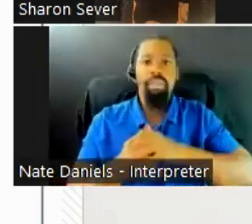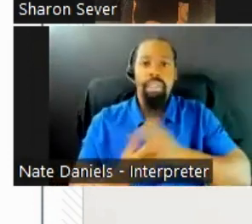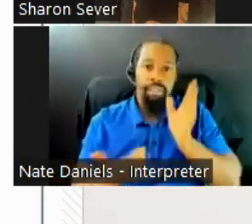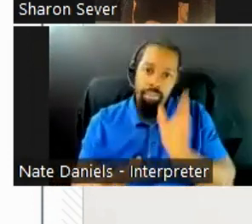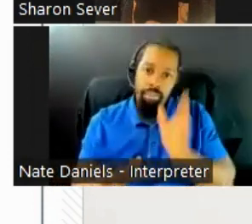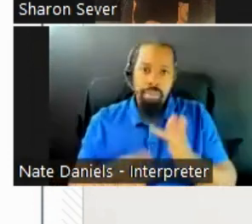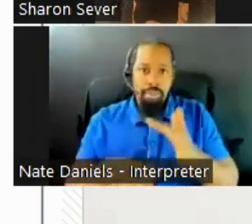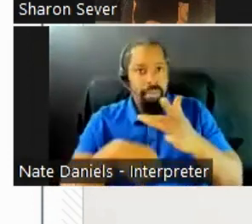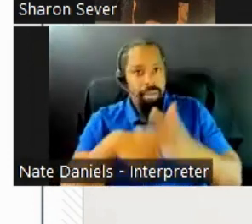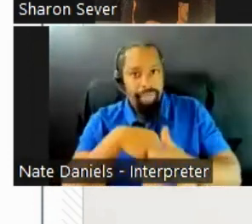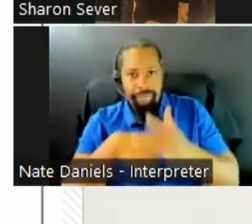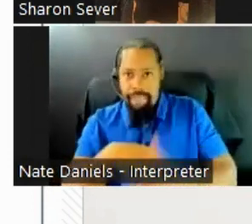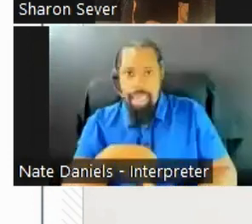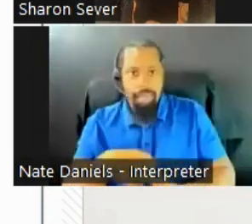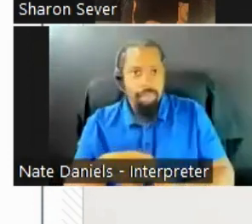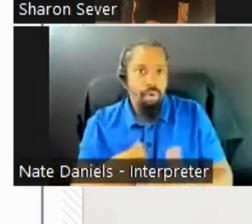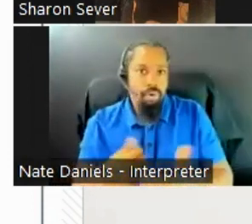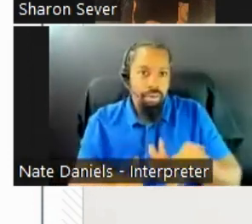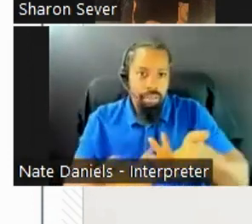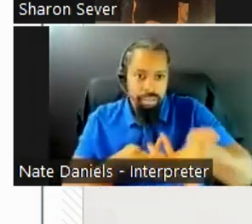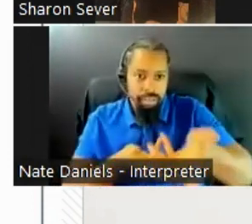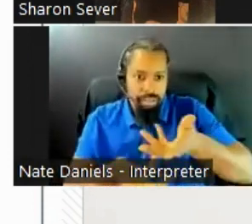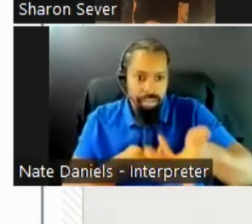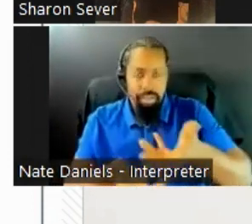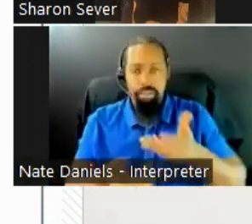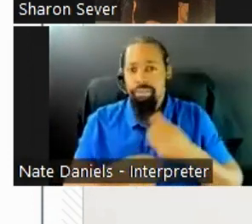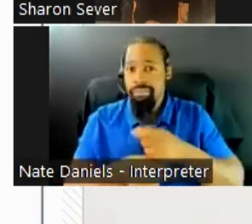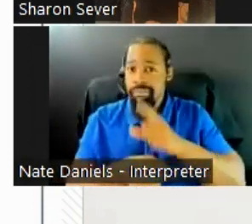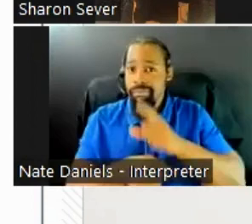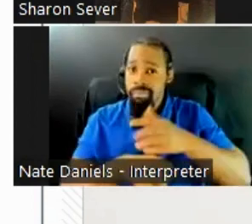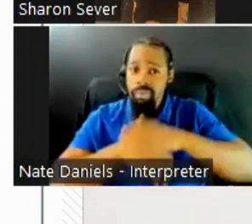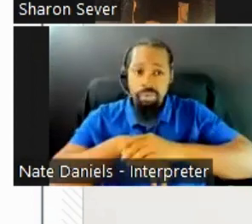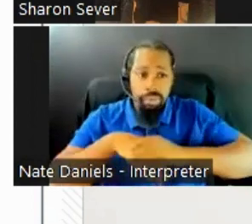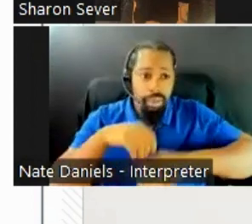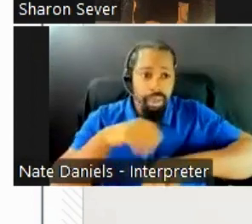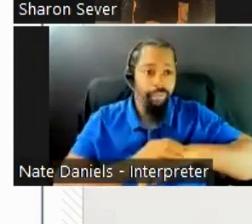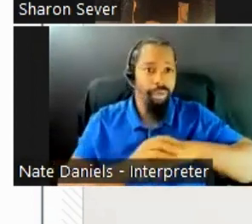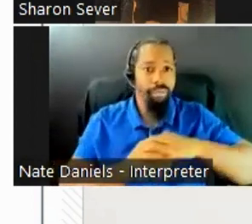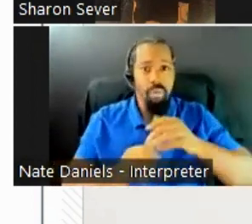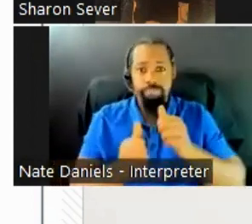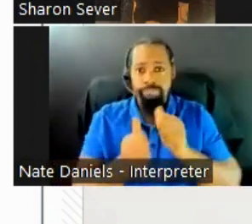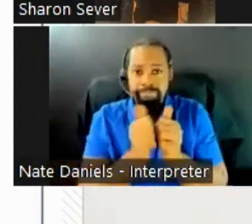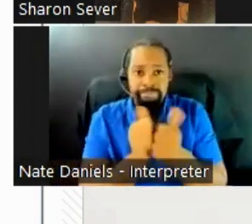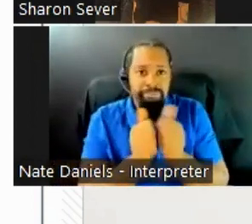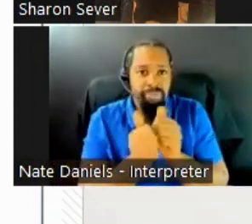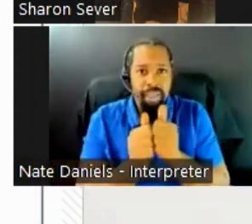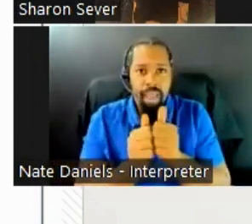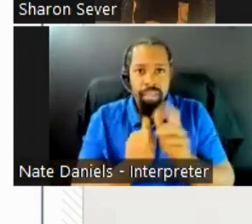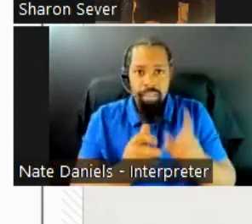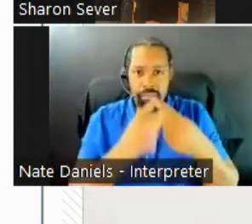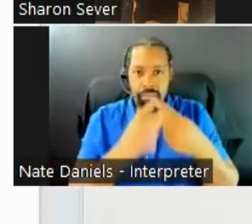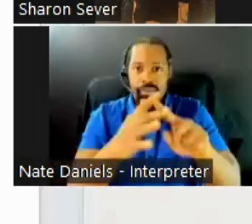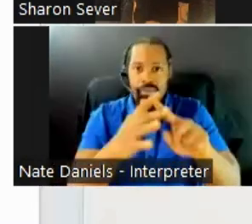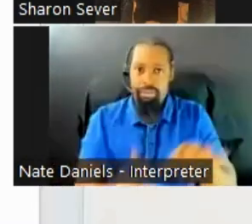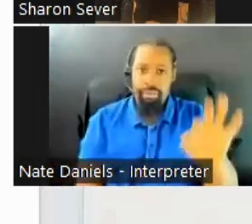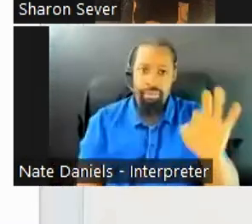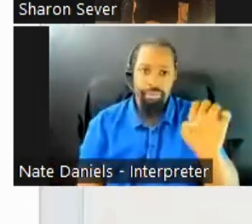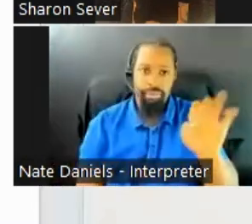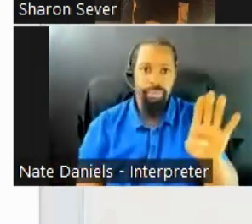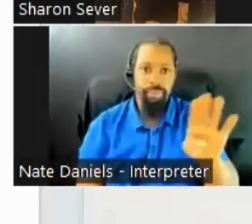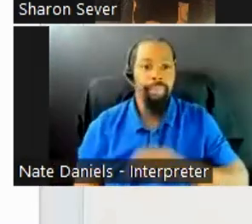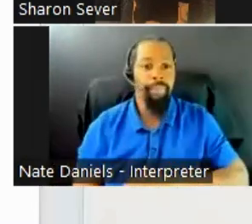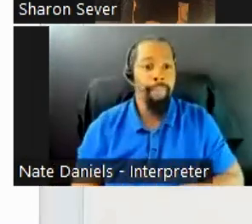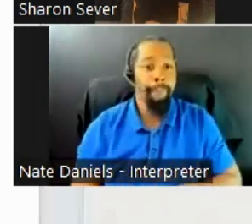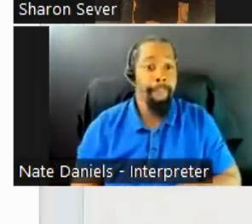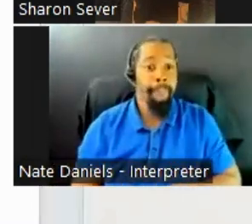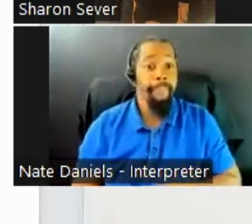This is a new thing for you and for us, and we want to make sure you're comfortable competing in this contest when it kicks off next month. Finally, everybody here